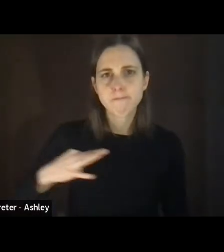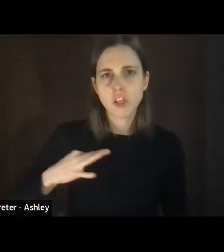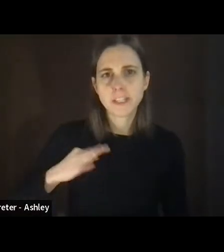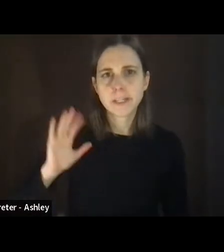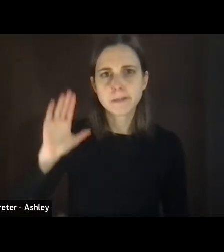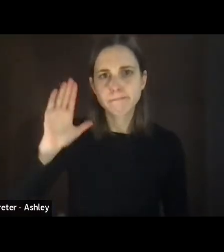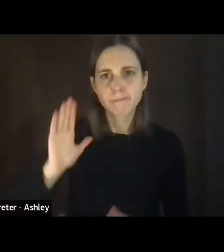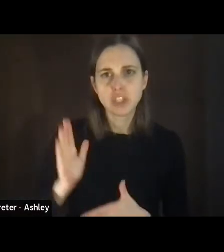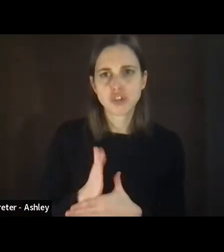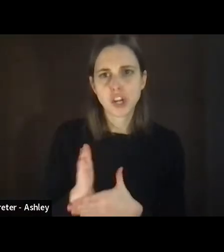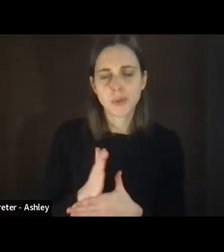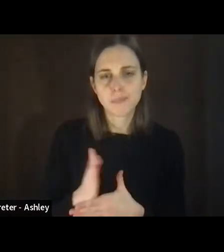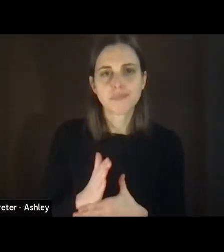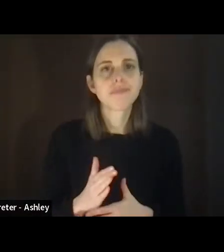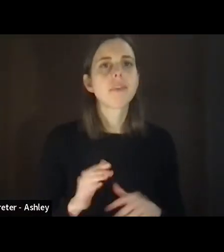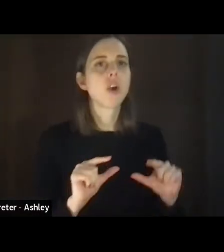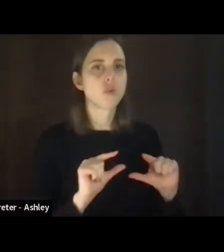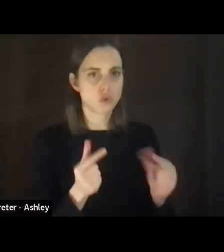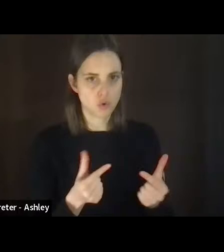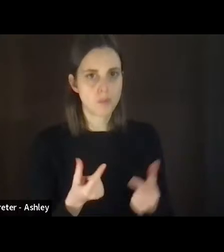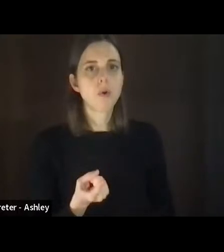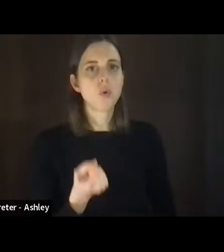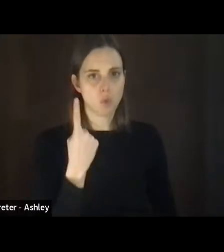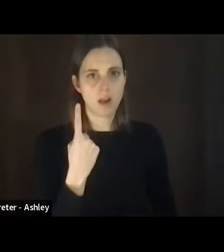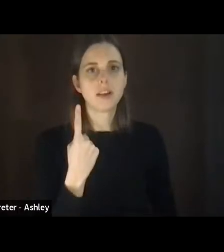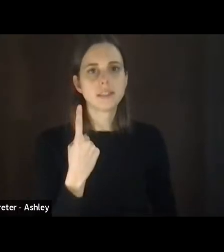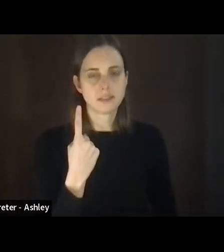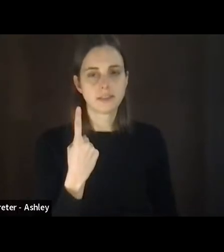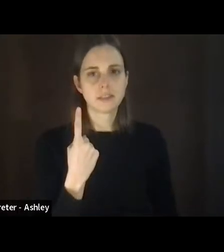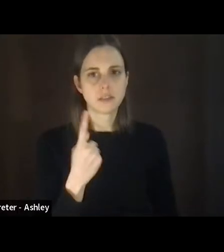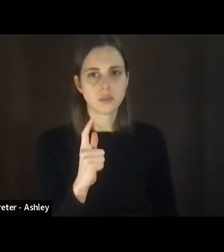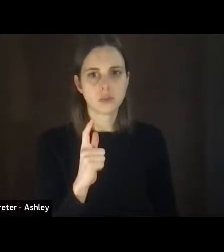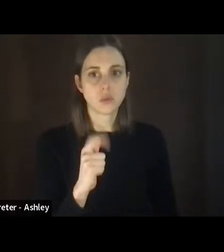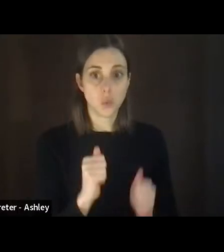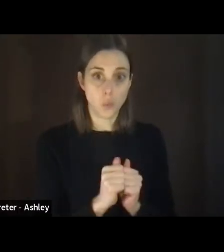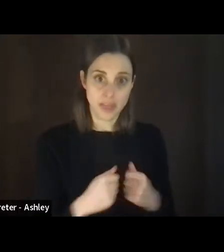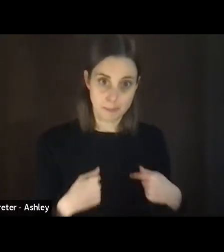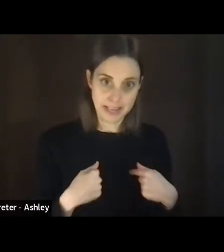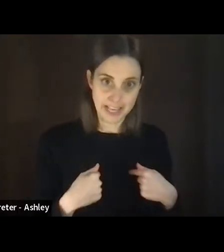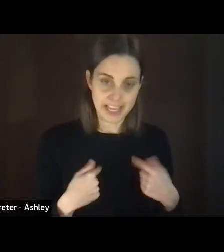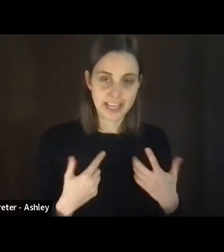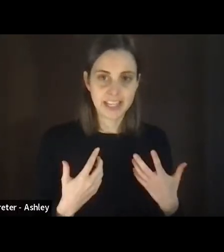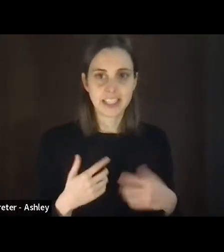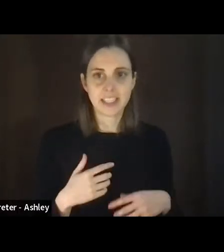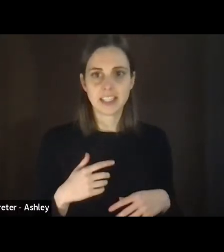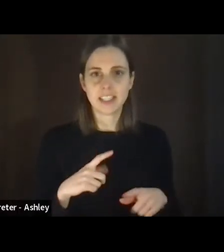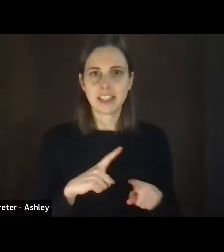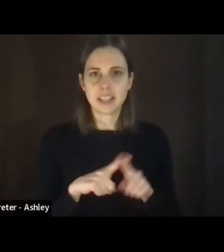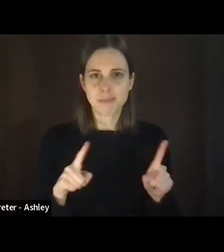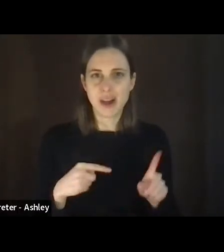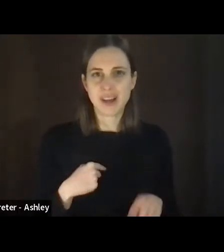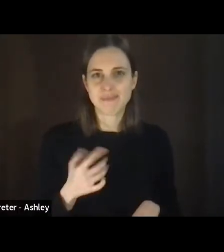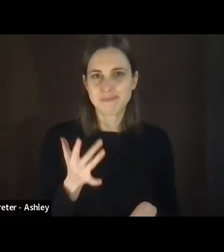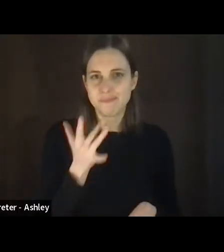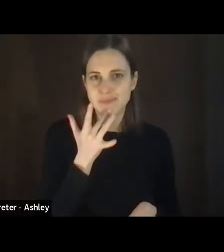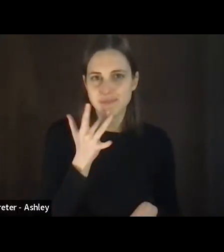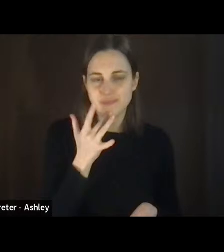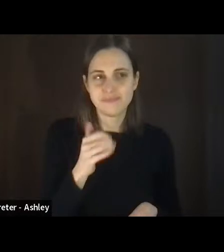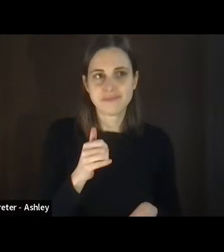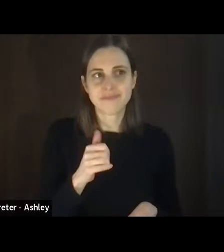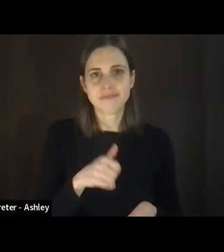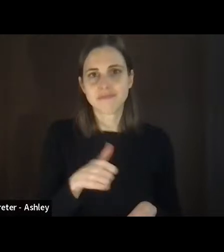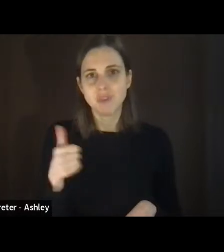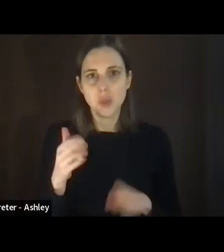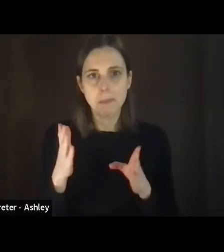So group 1 was who was with me, but I'd love to have somebody from our group